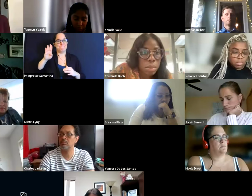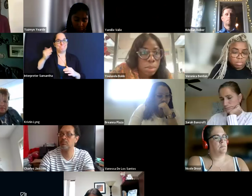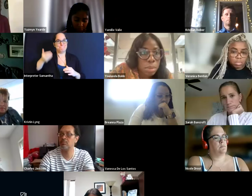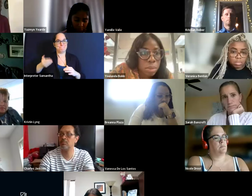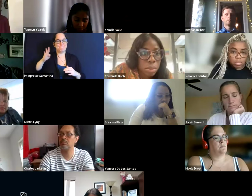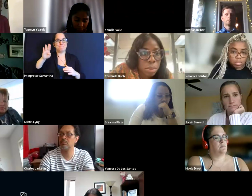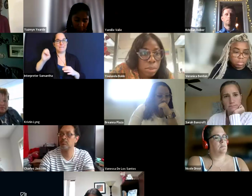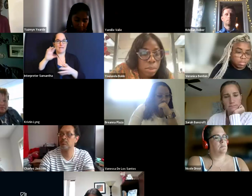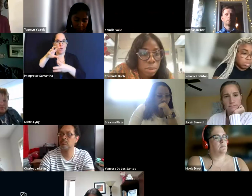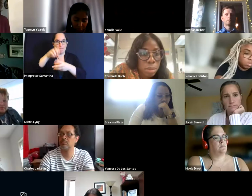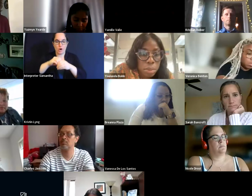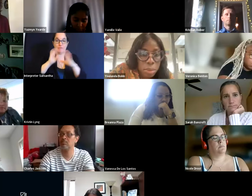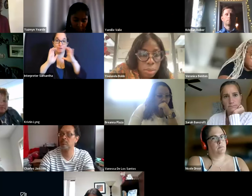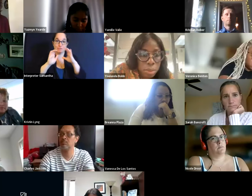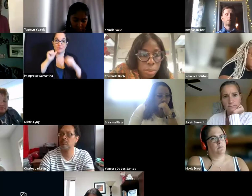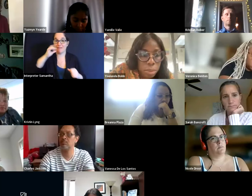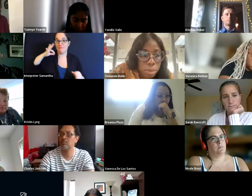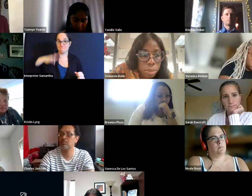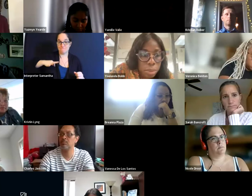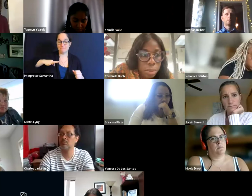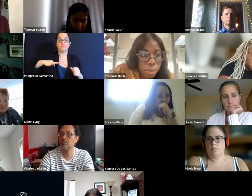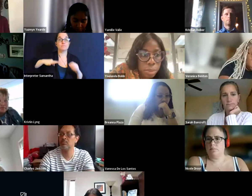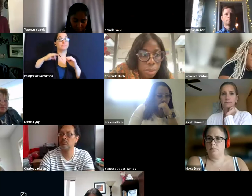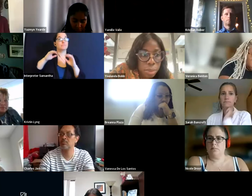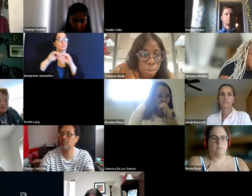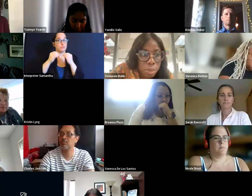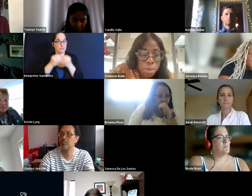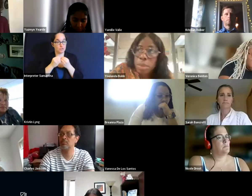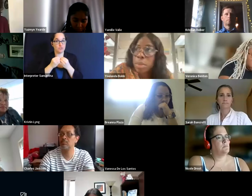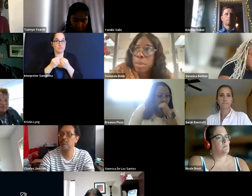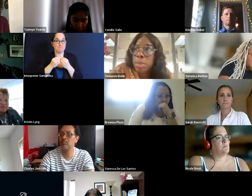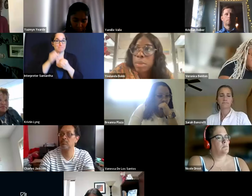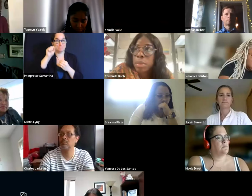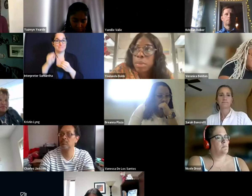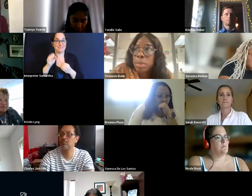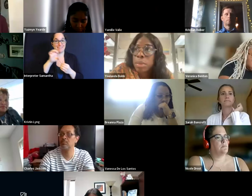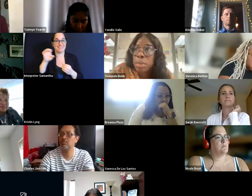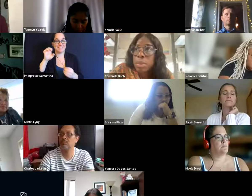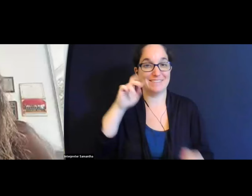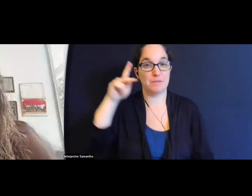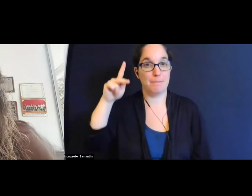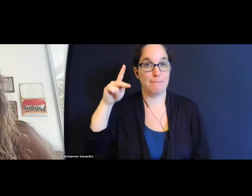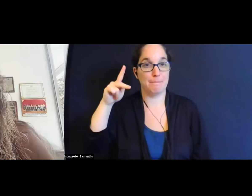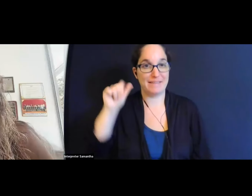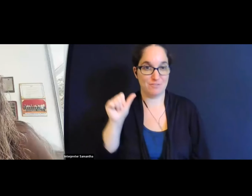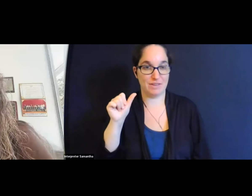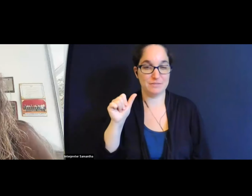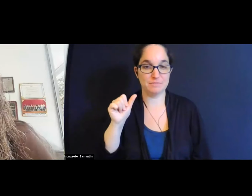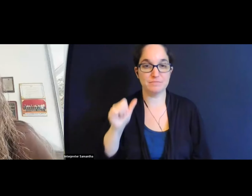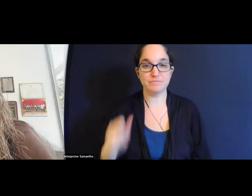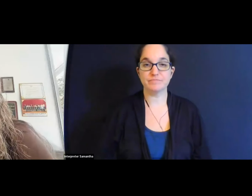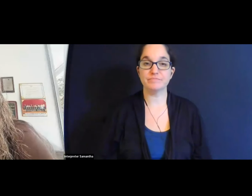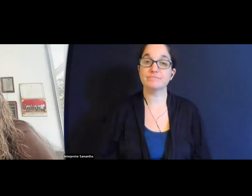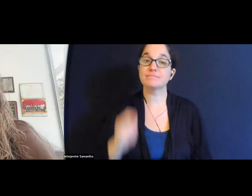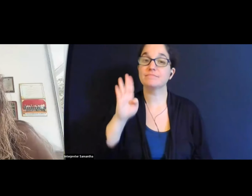nonprofit organization in southeastern Pennsylvania. So at least not so far from you all. And Be Part of the